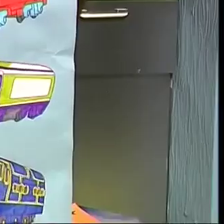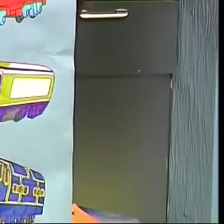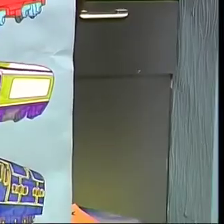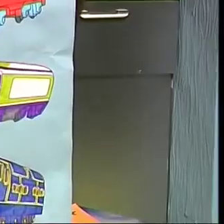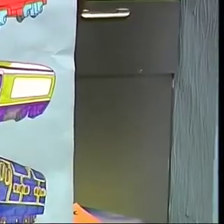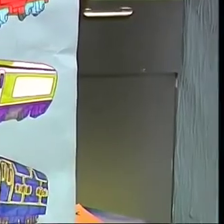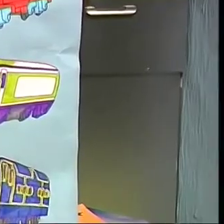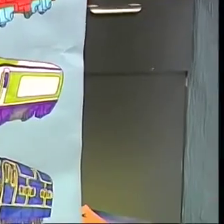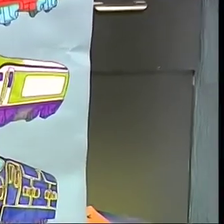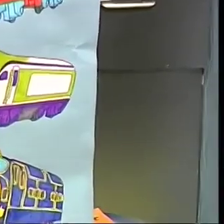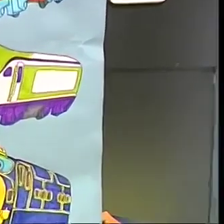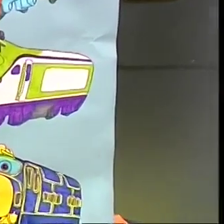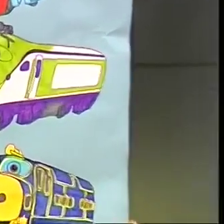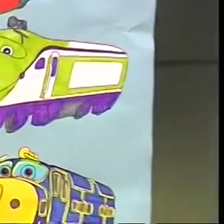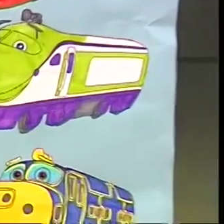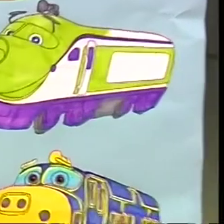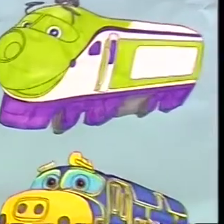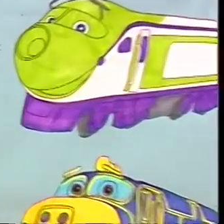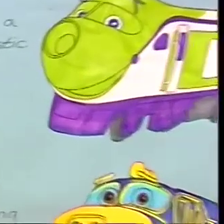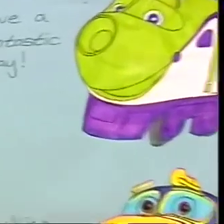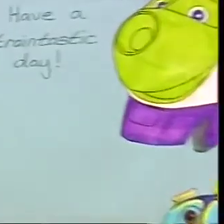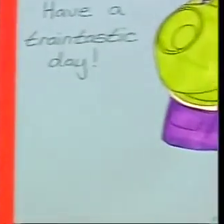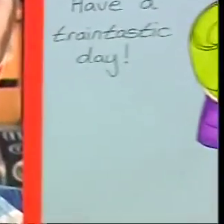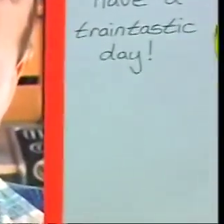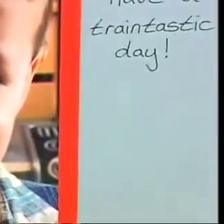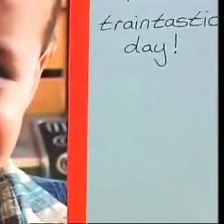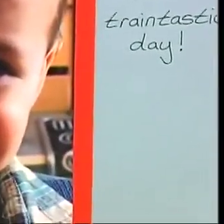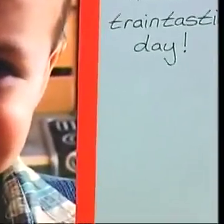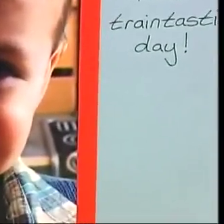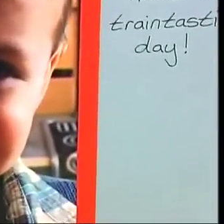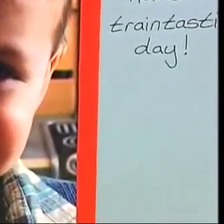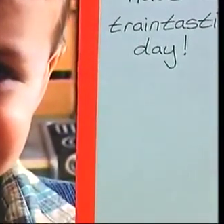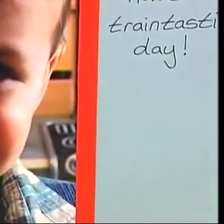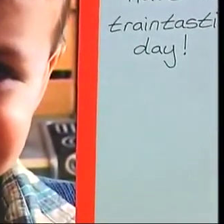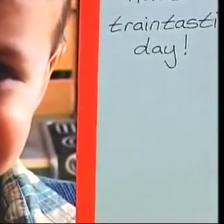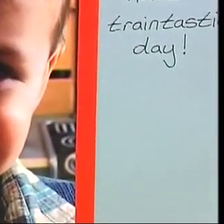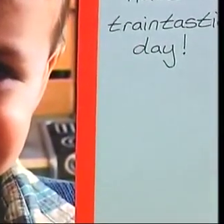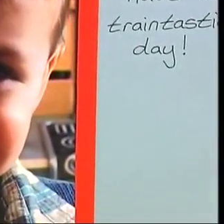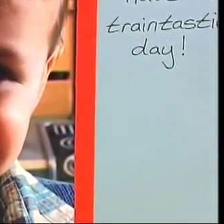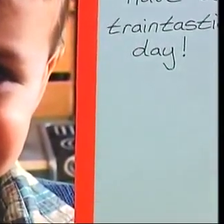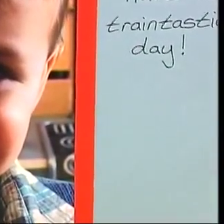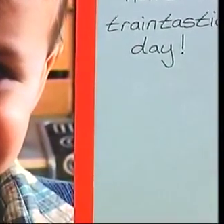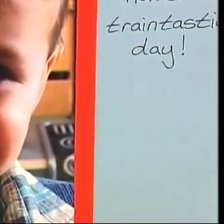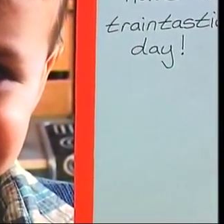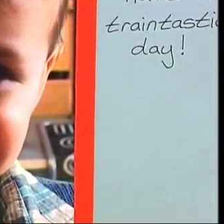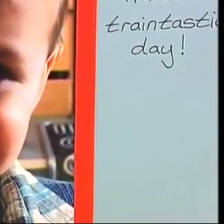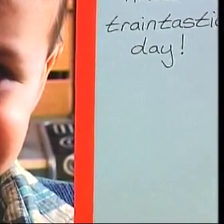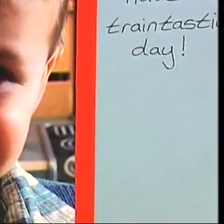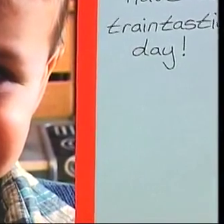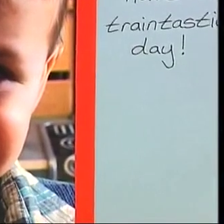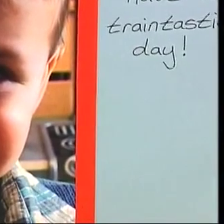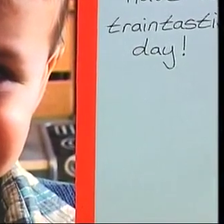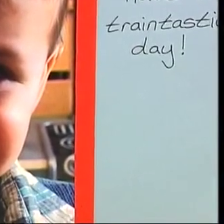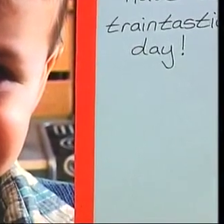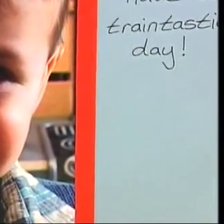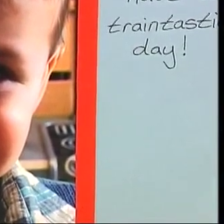Well, this card has got our Chuggers from Chuggington here, all wishing you a very happy birthday, Ryan. You are 3 today, and this card comes with lots of love from